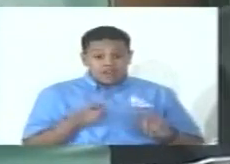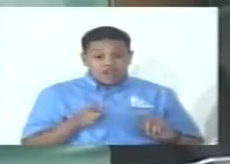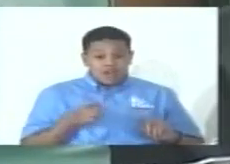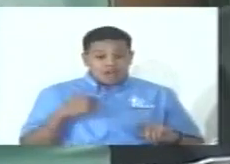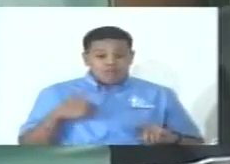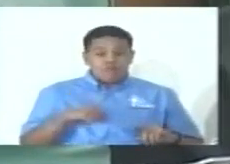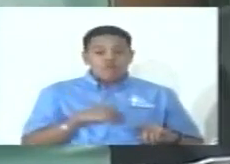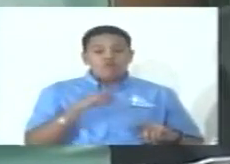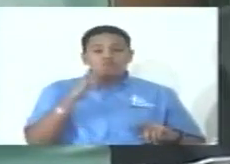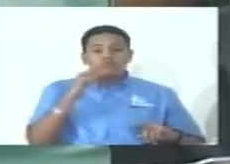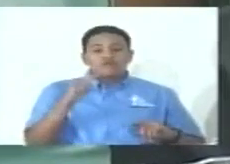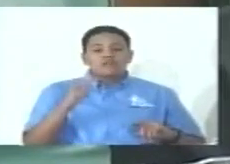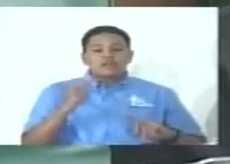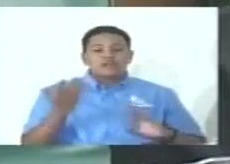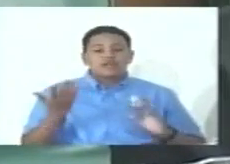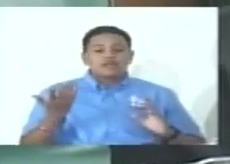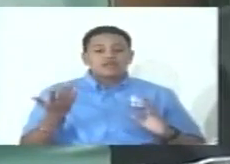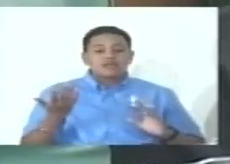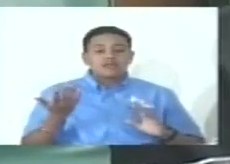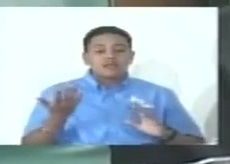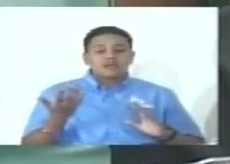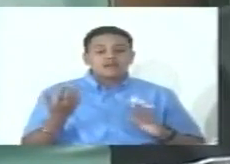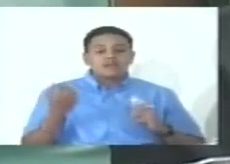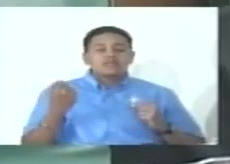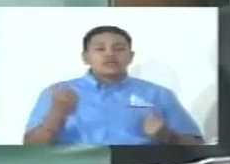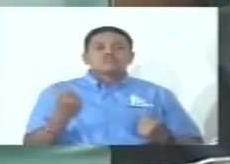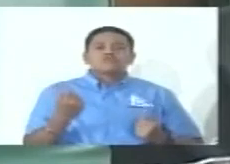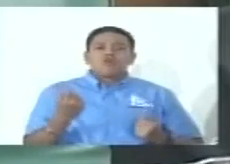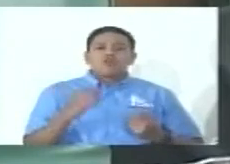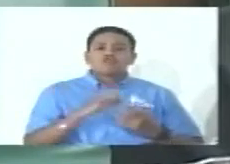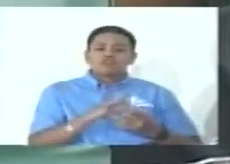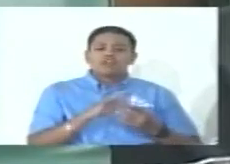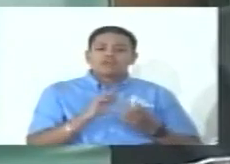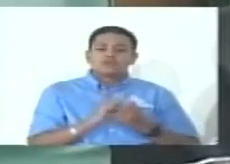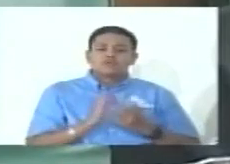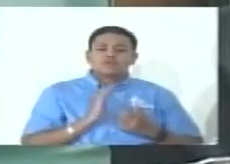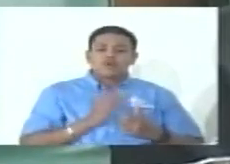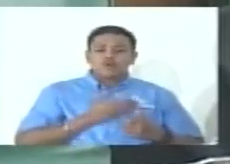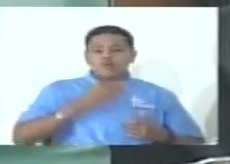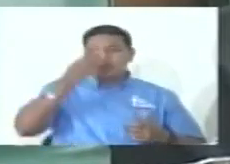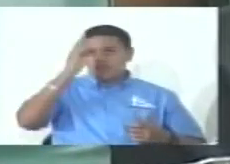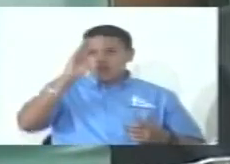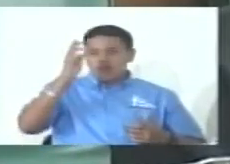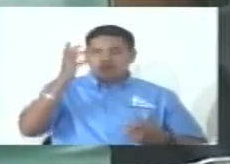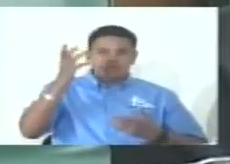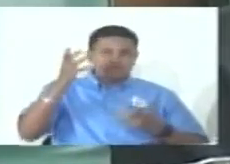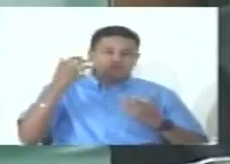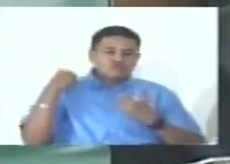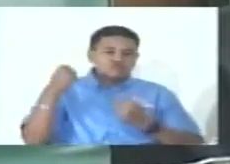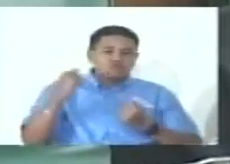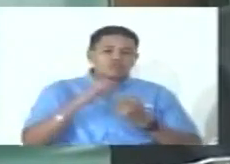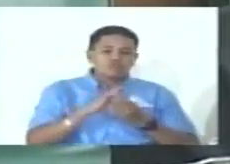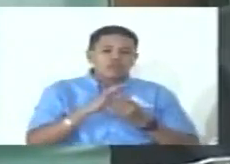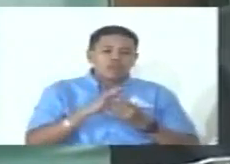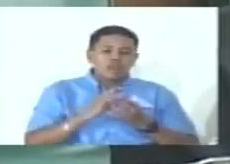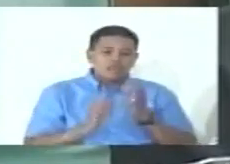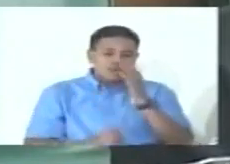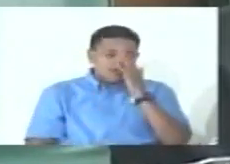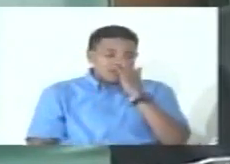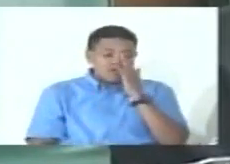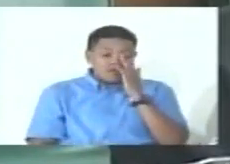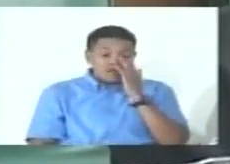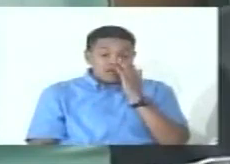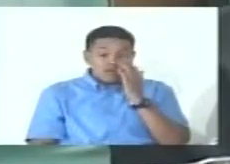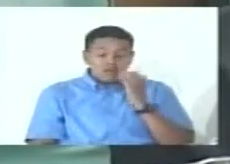we build a strong relationship with our Creator. And from all